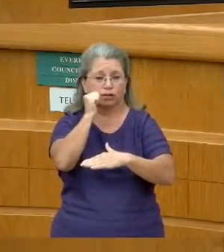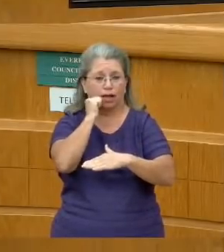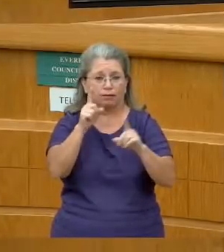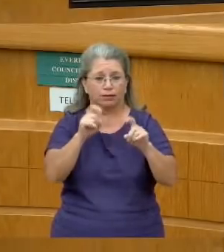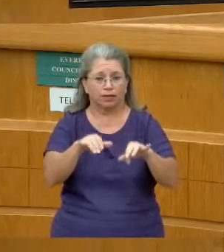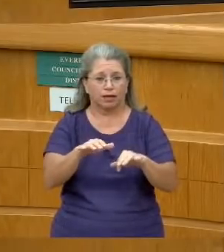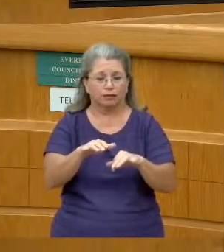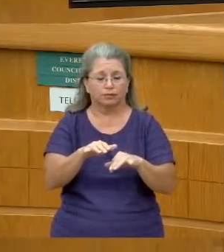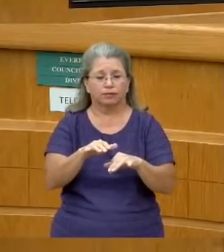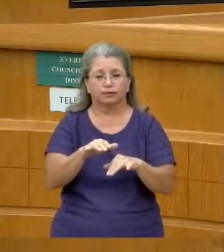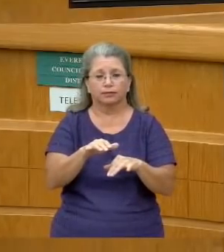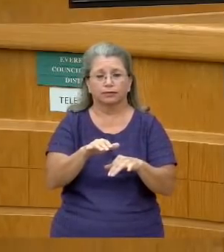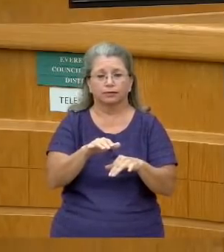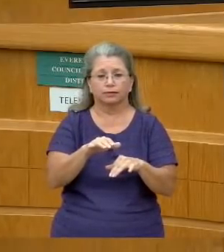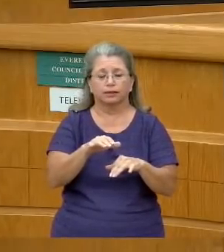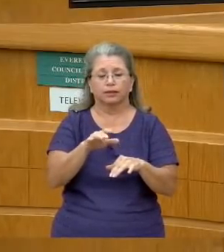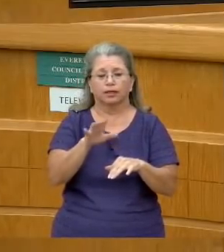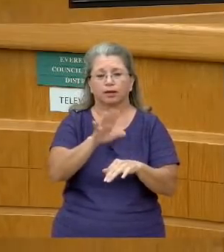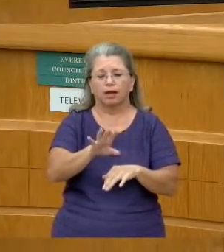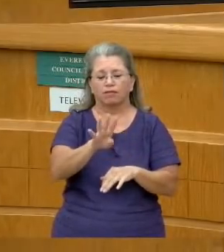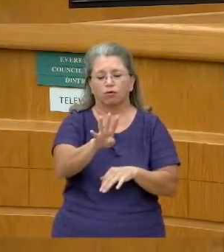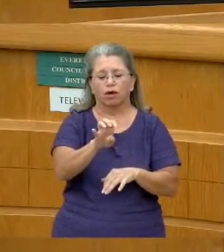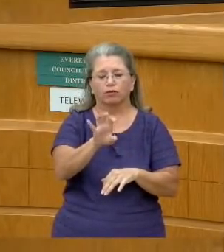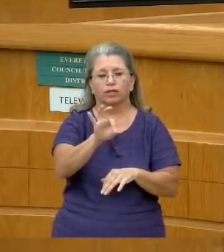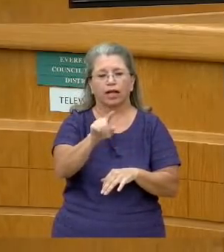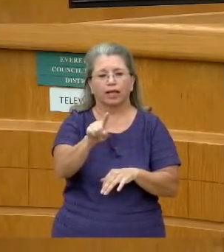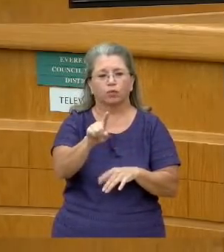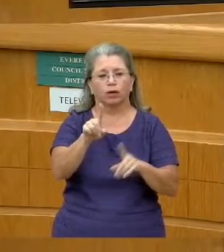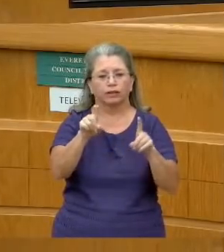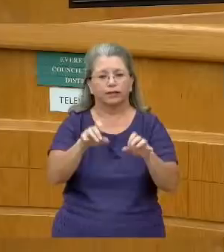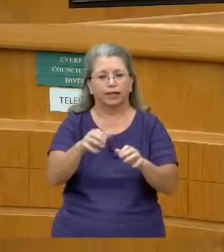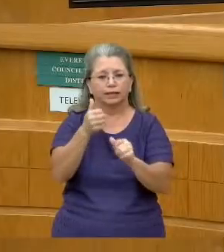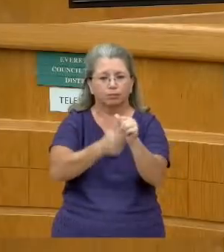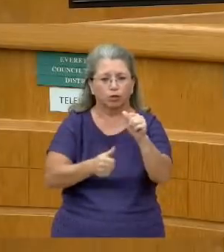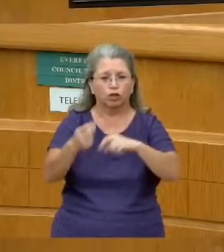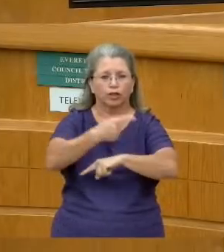500 tests a day, 491 to be exact, tests per day